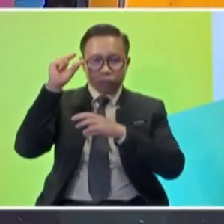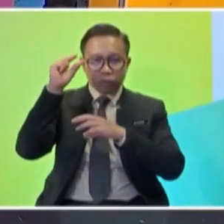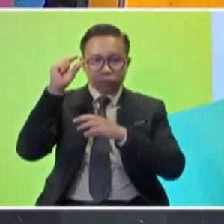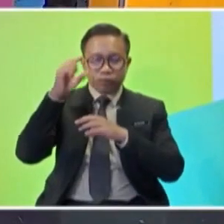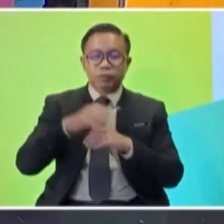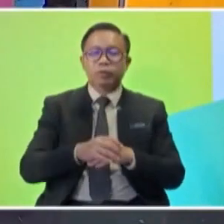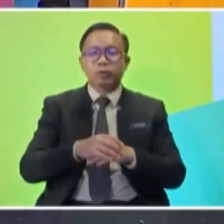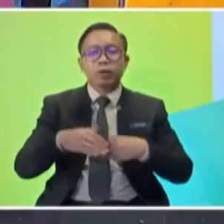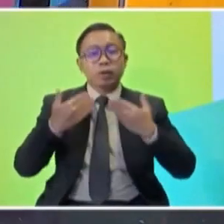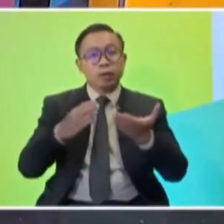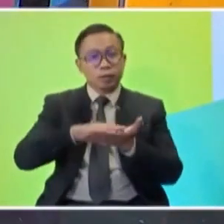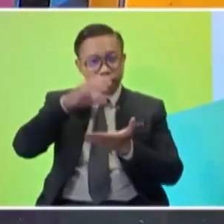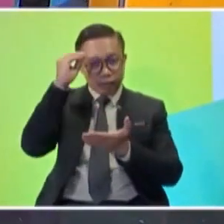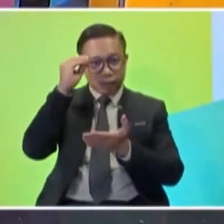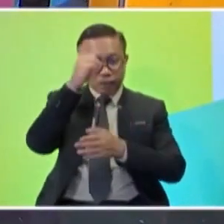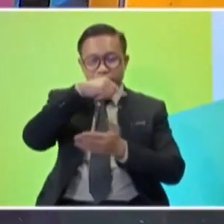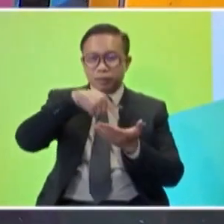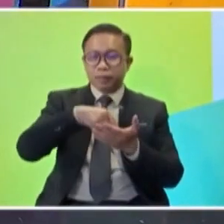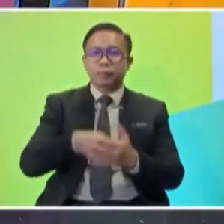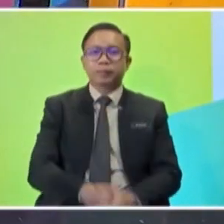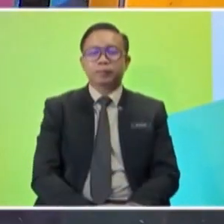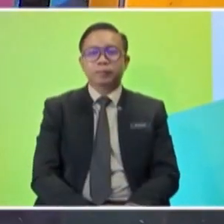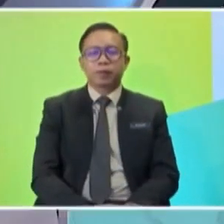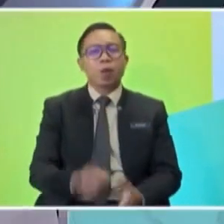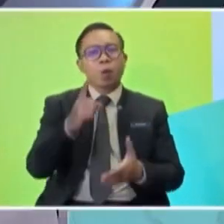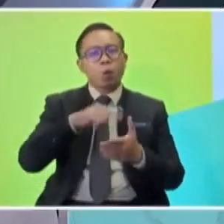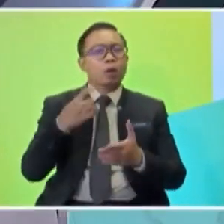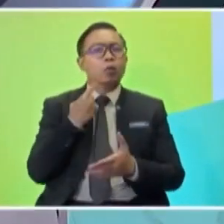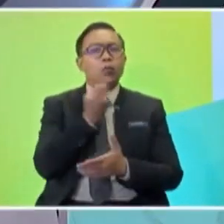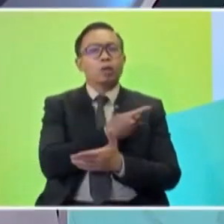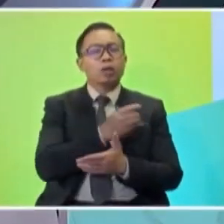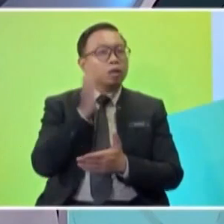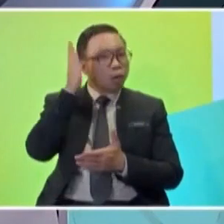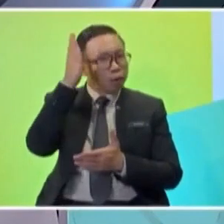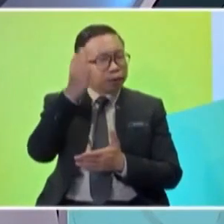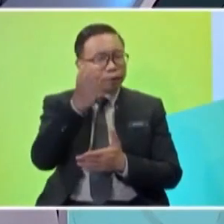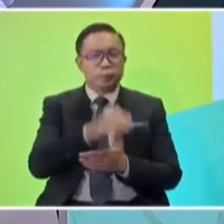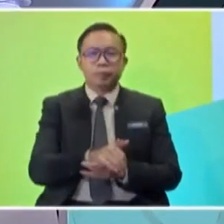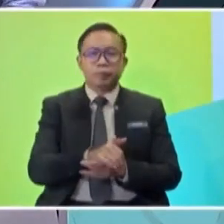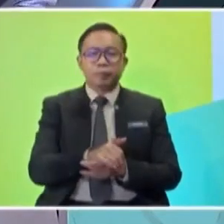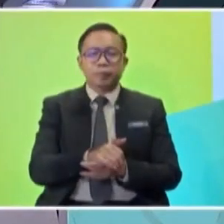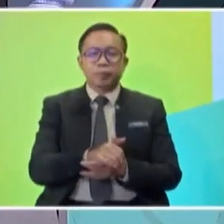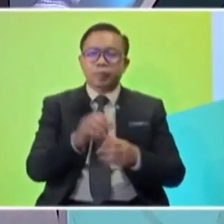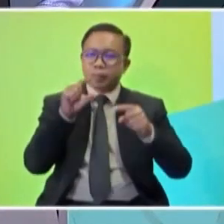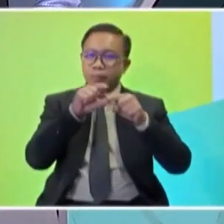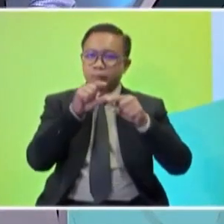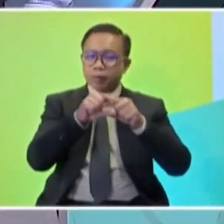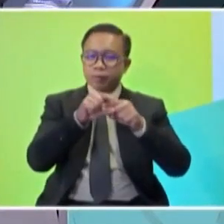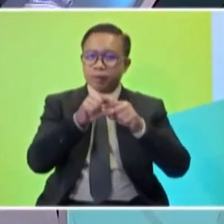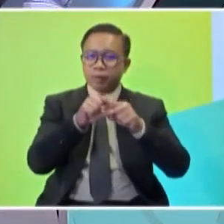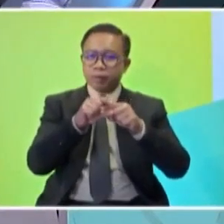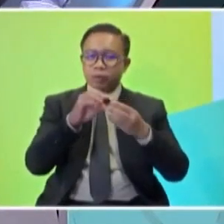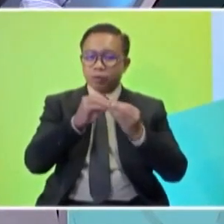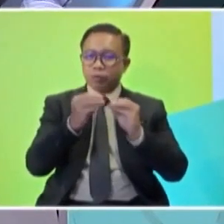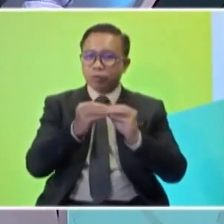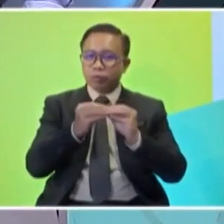keep learning on this. What are we going to do next? Okay, Chris, what we're going to do next is we're going to divide a mixed number